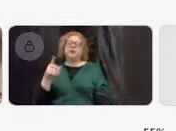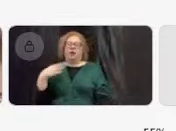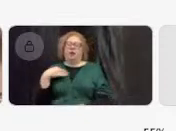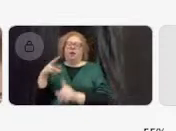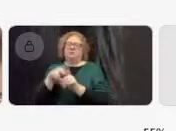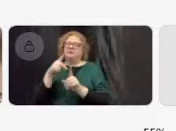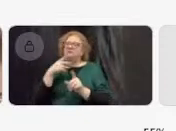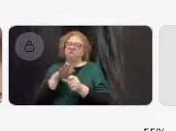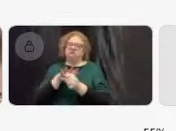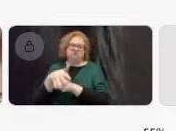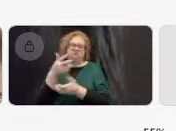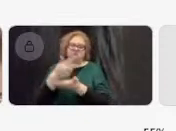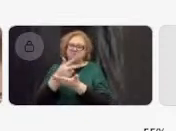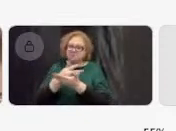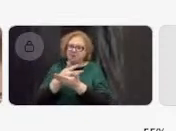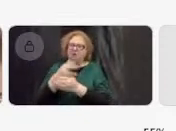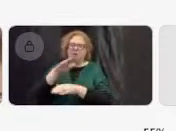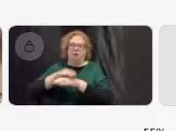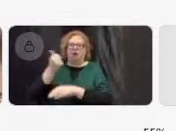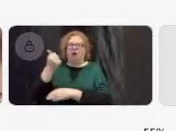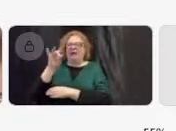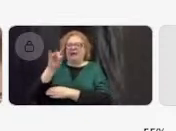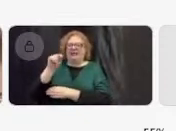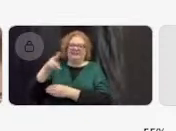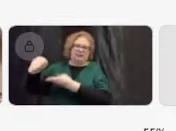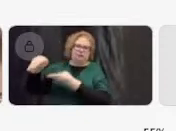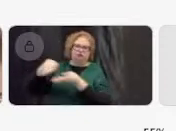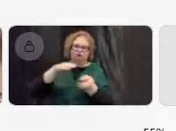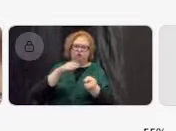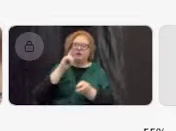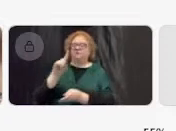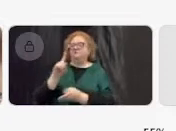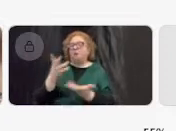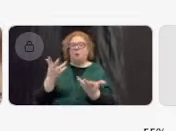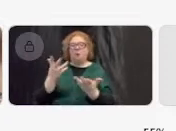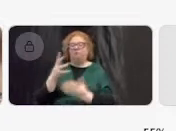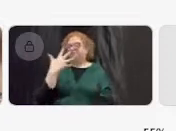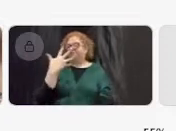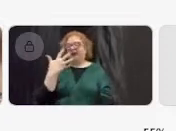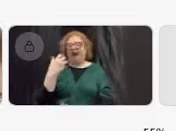on-street parking along West 18th Street for as many as 5 vehicles,